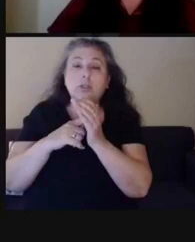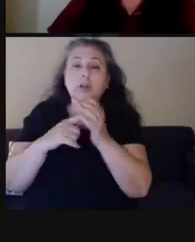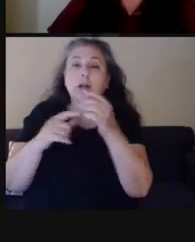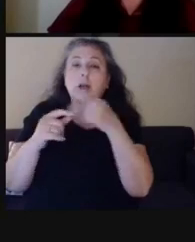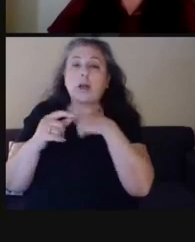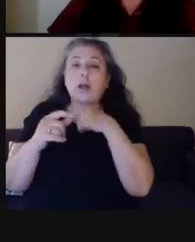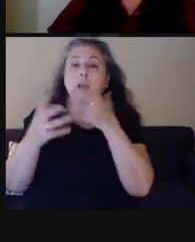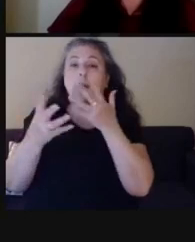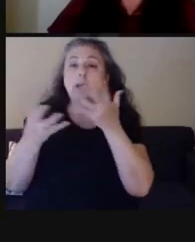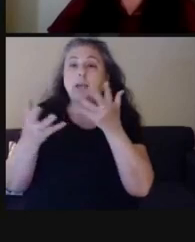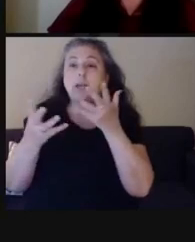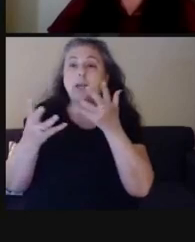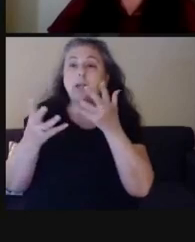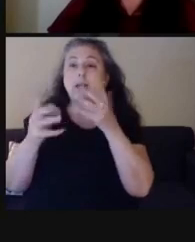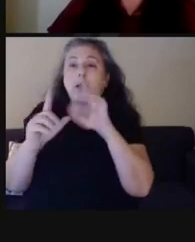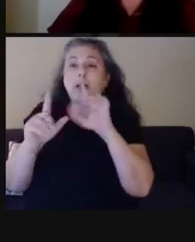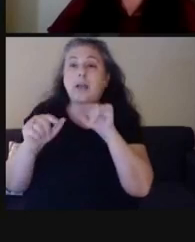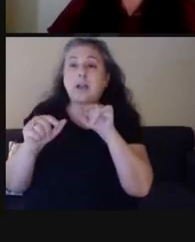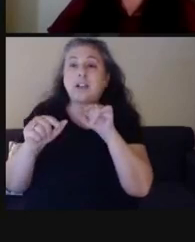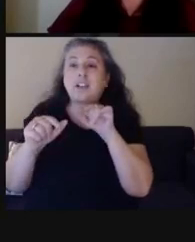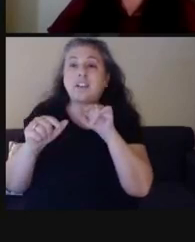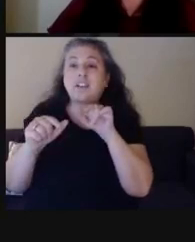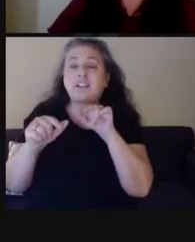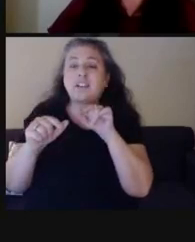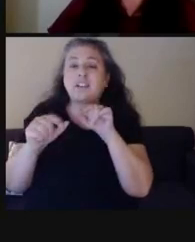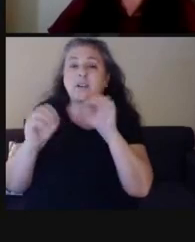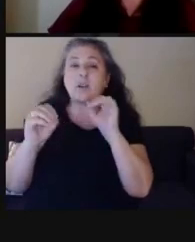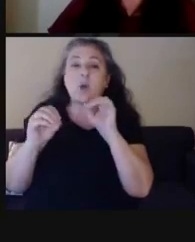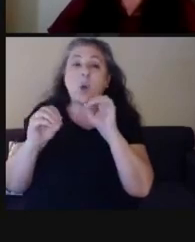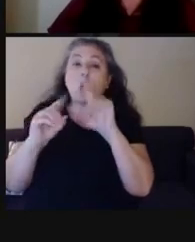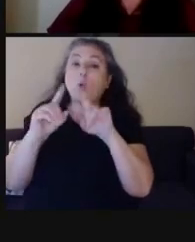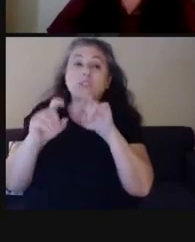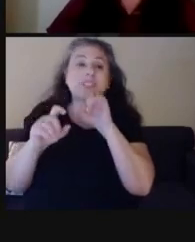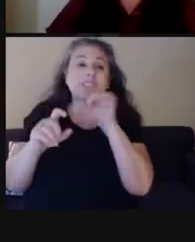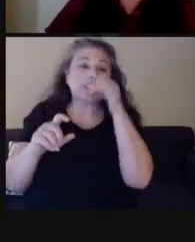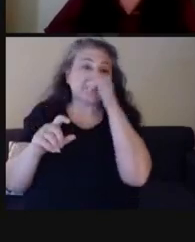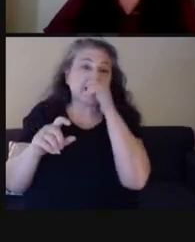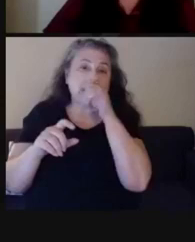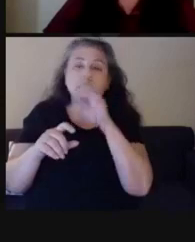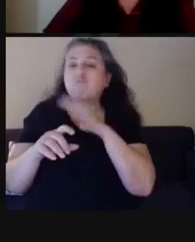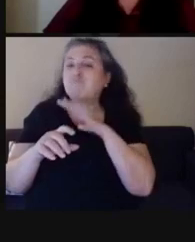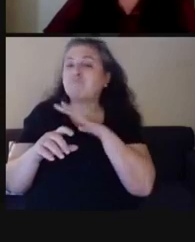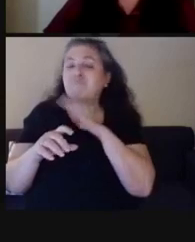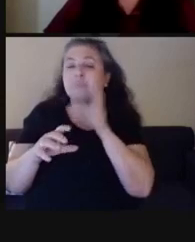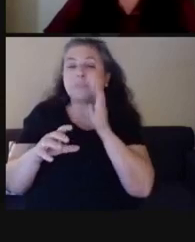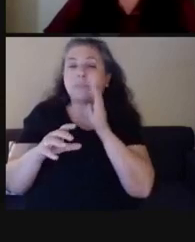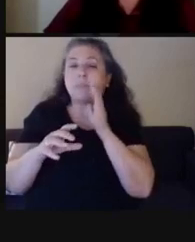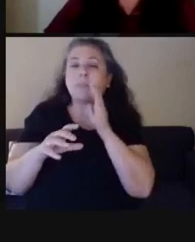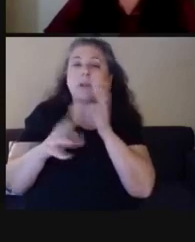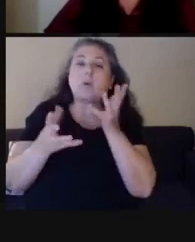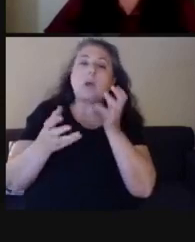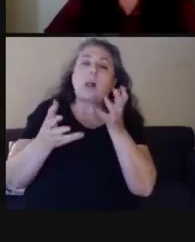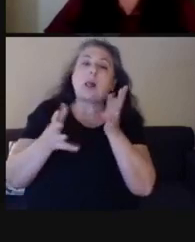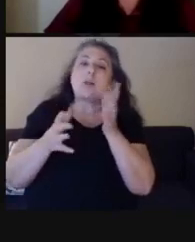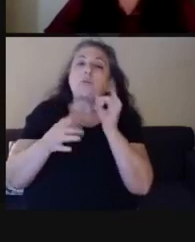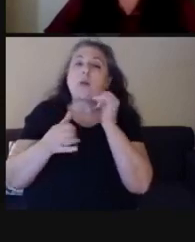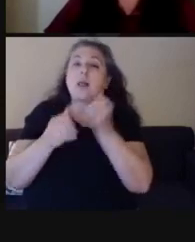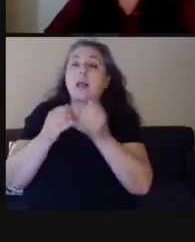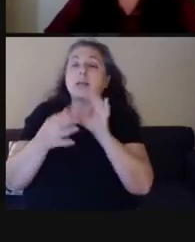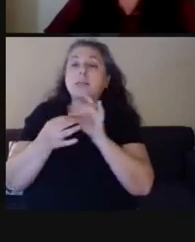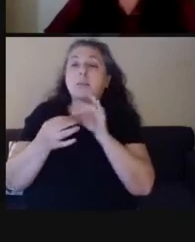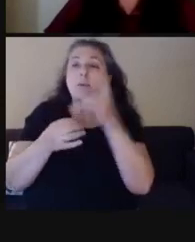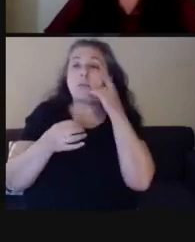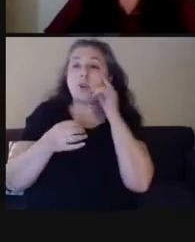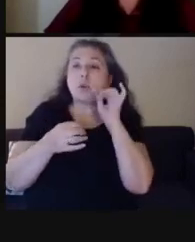I'm here to answer. No question is a silly question. And I just wanted to leave one last comment for you